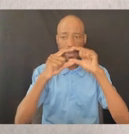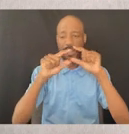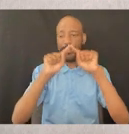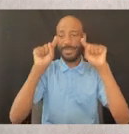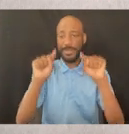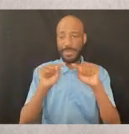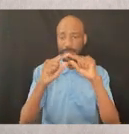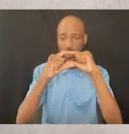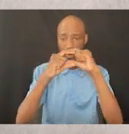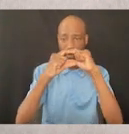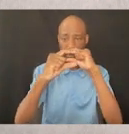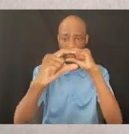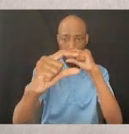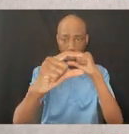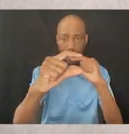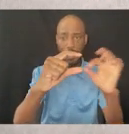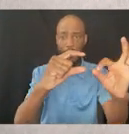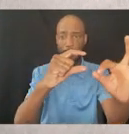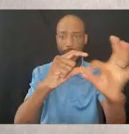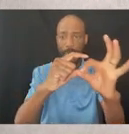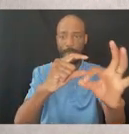two red button nostrils.